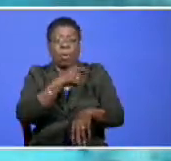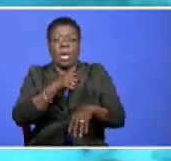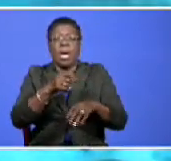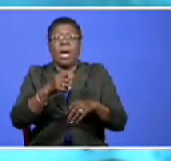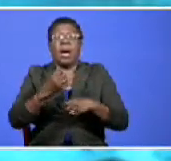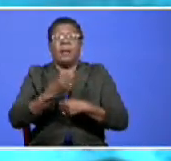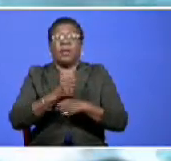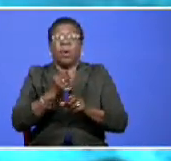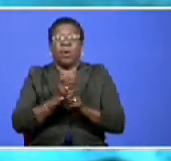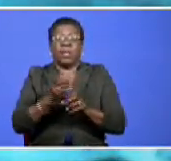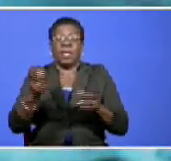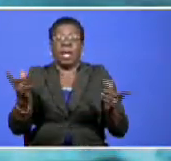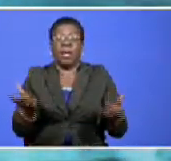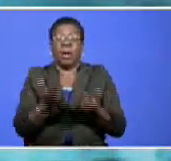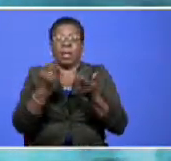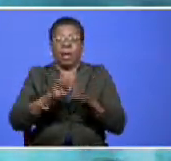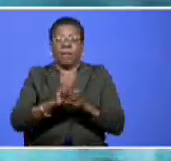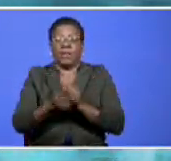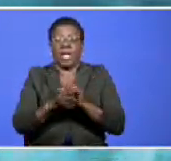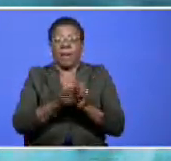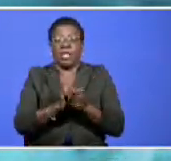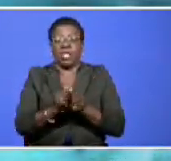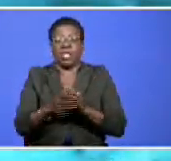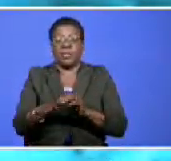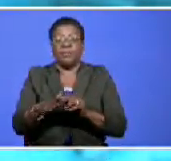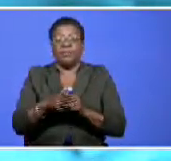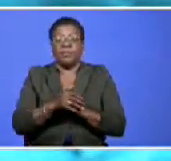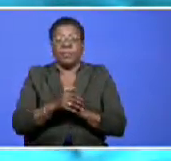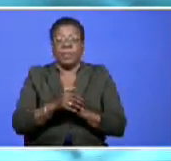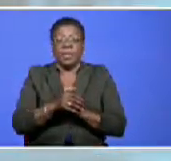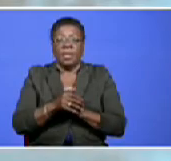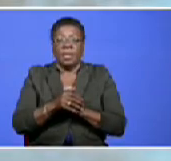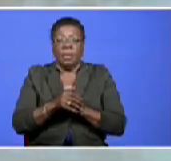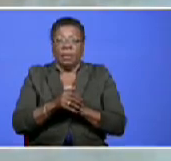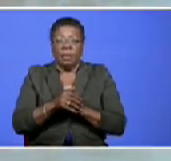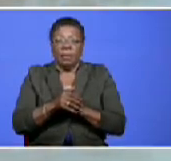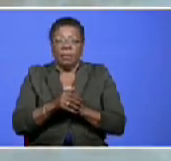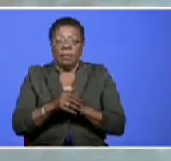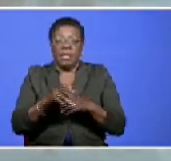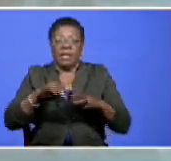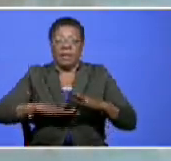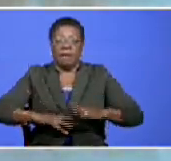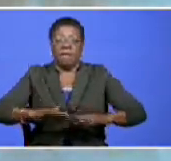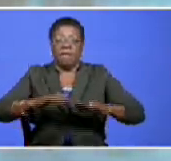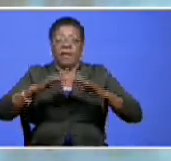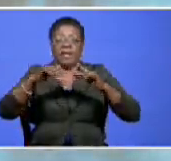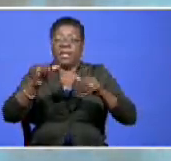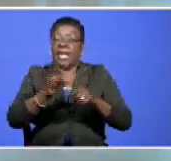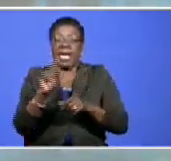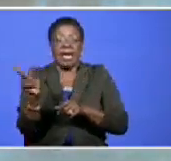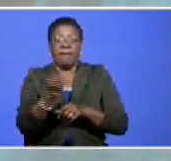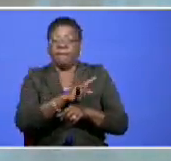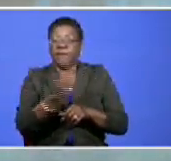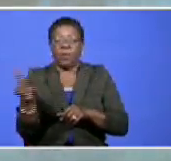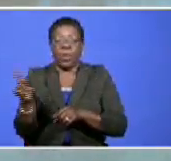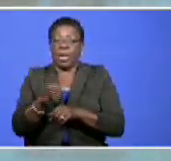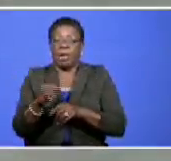had moved a little bit quicker, but because it sat on the island so long, it flooded areas that we've never seen flooded